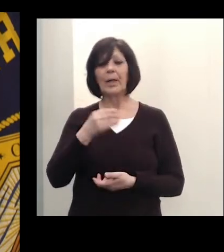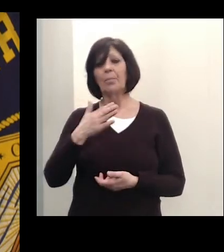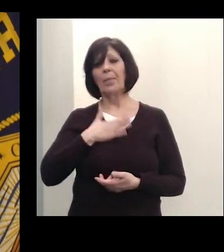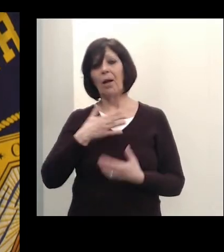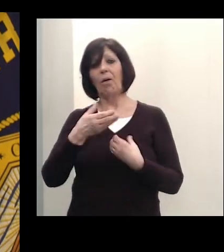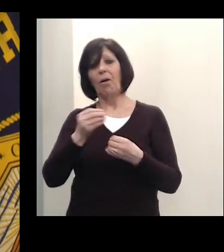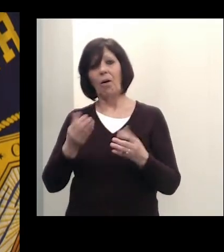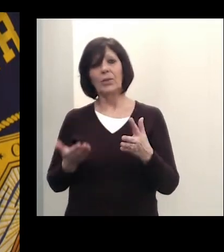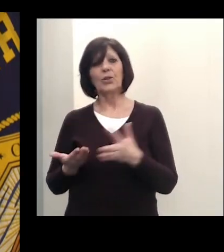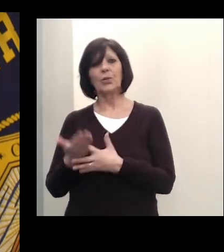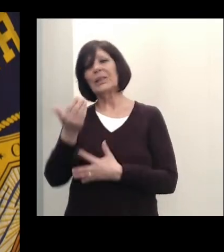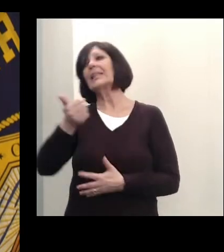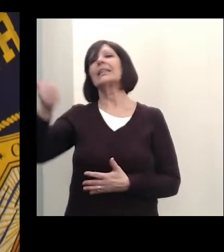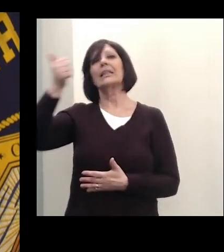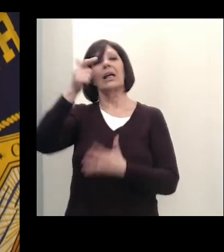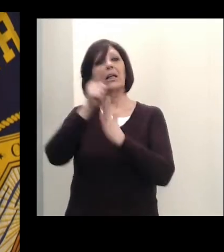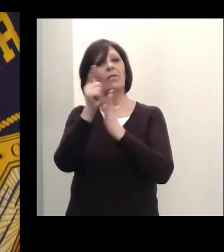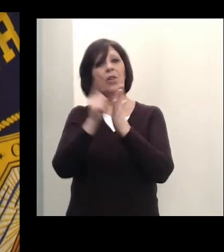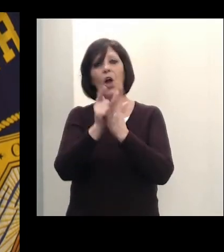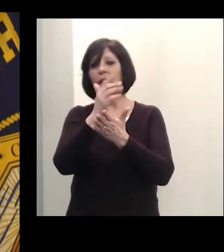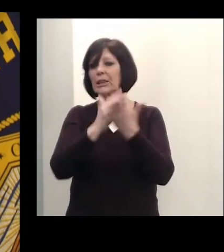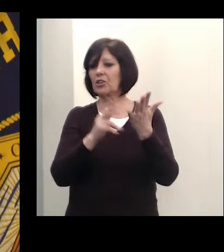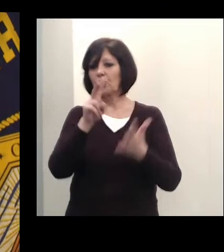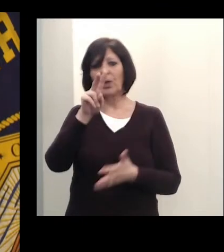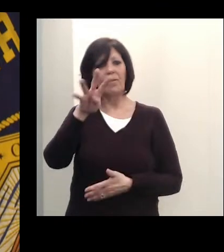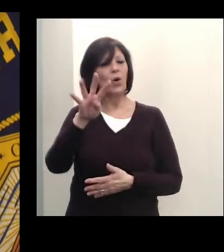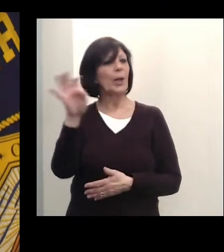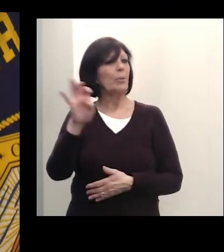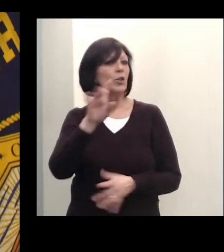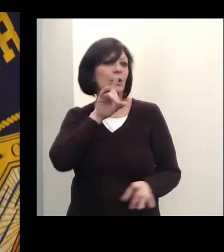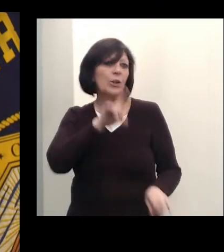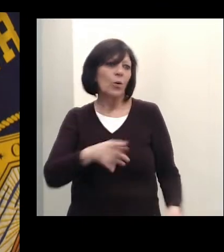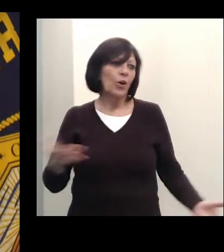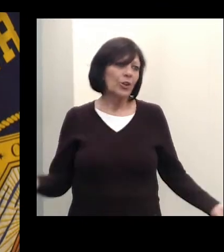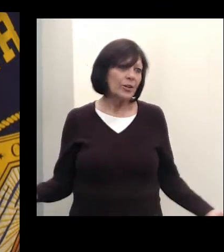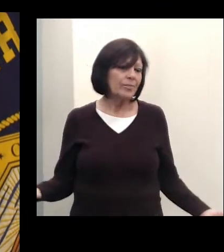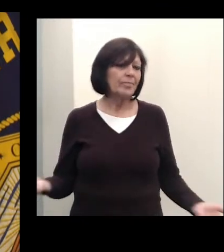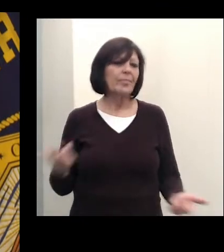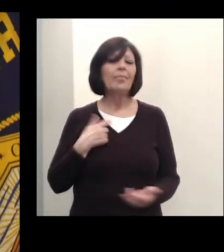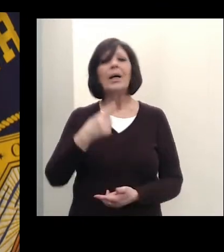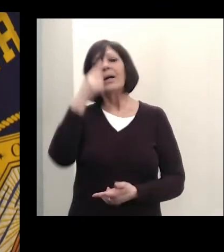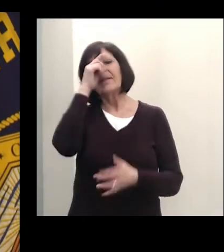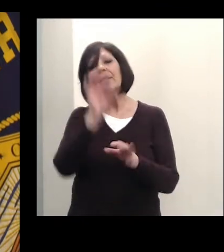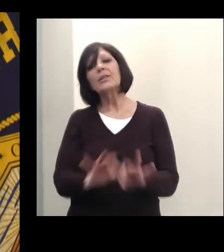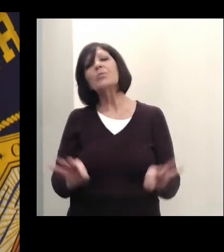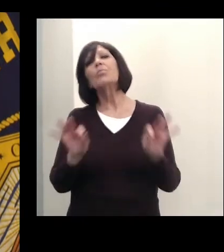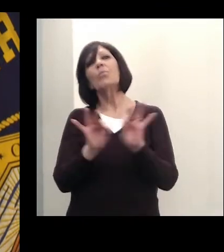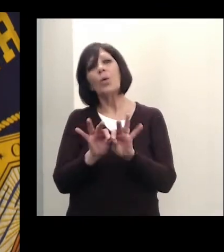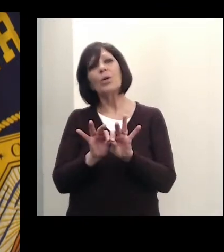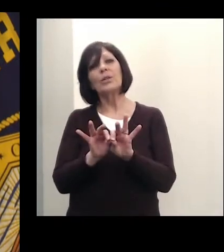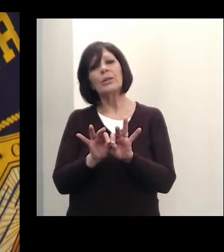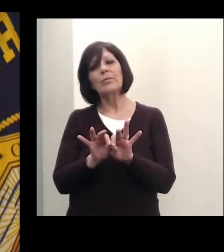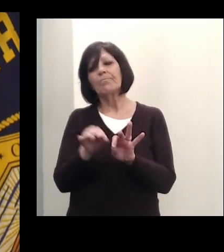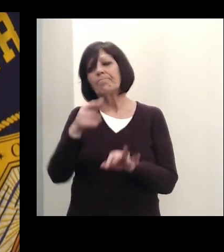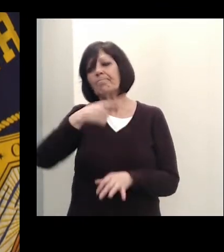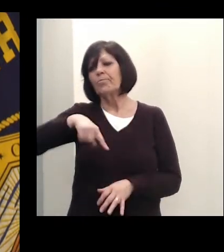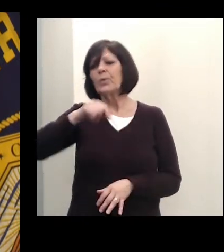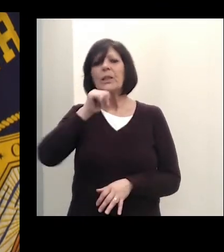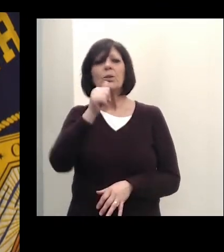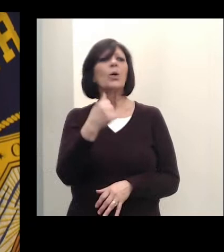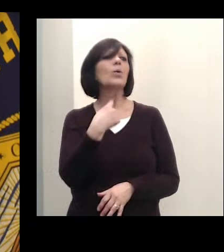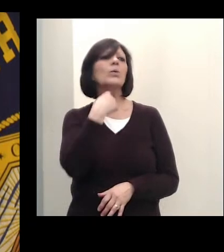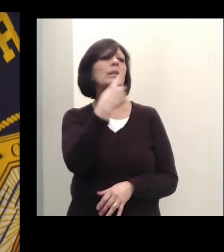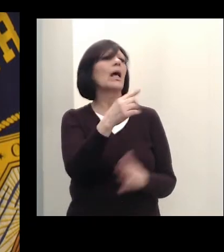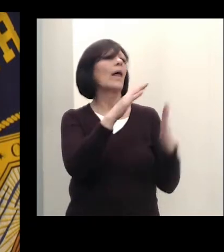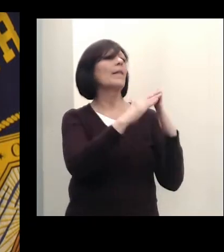law, Section 24 emergency order power we have. And I think it's important that, as we say, we don't necessarily tell the towns, the